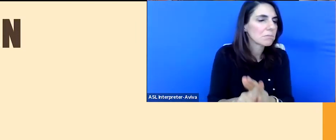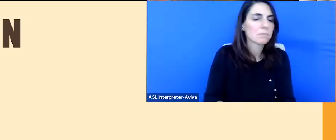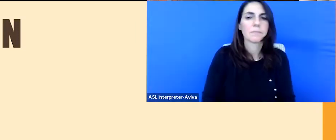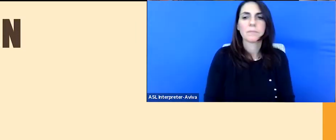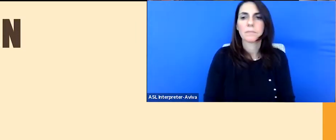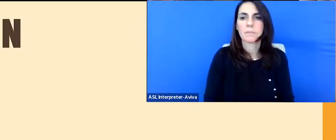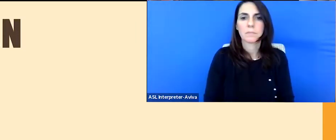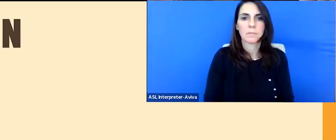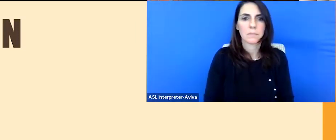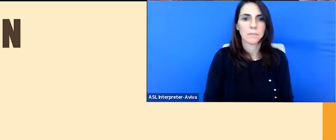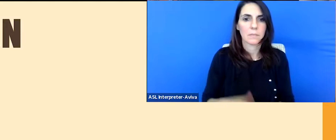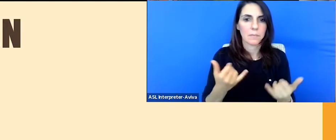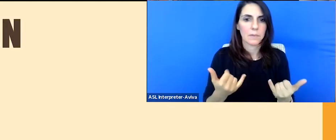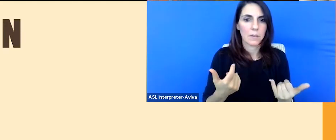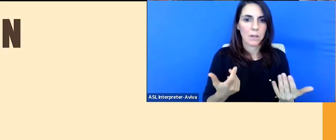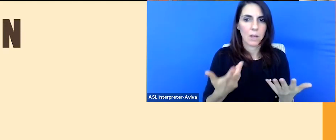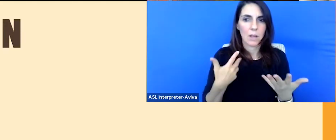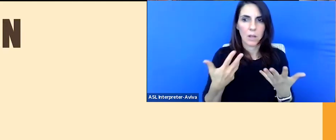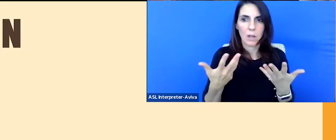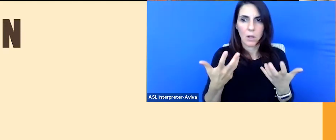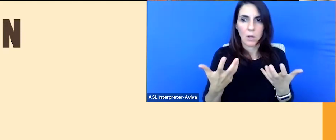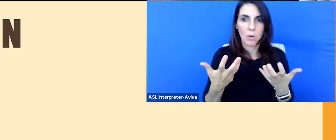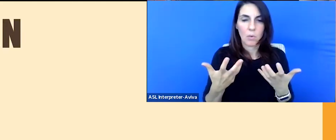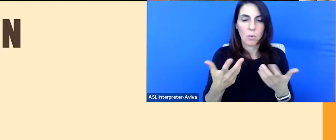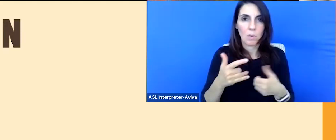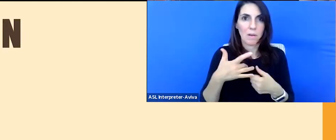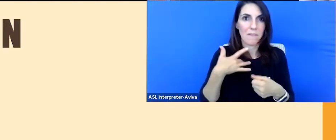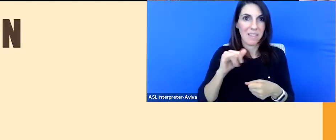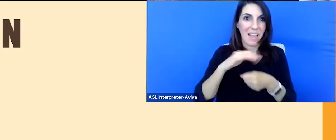Now, let us move tension from our face and our head.